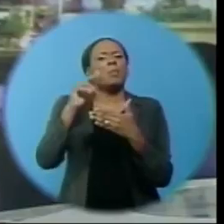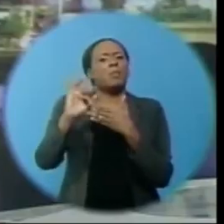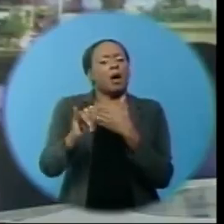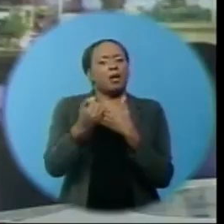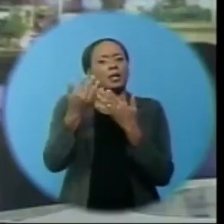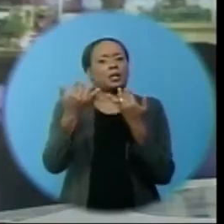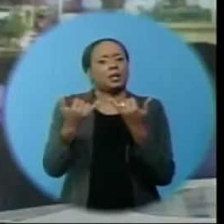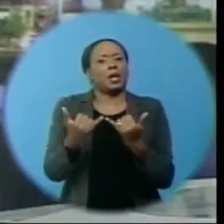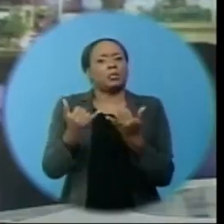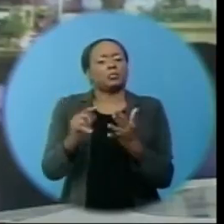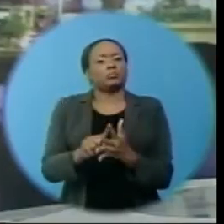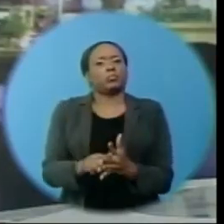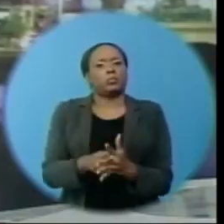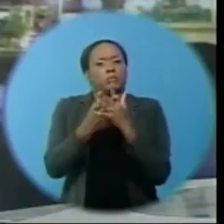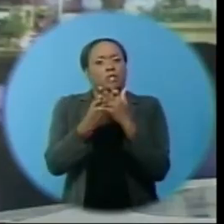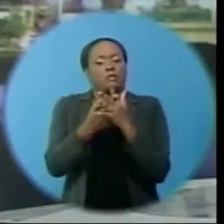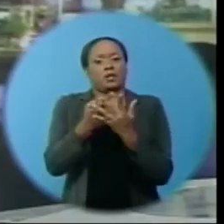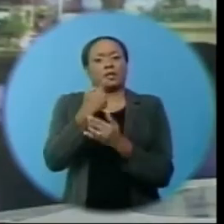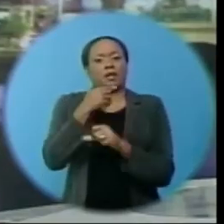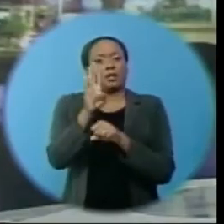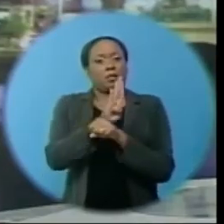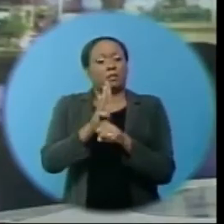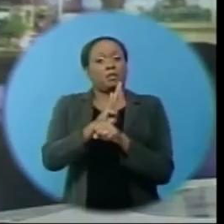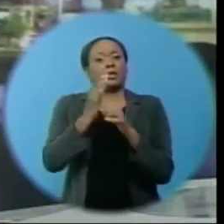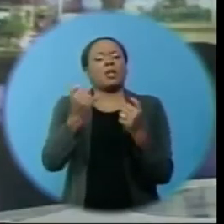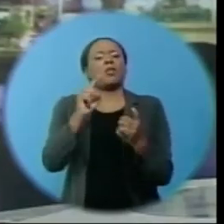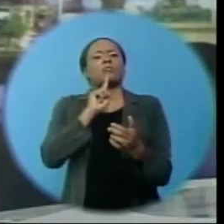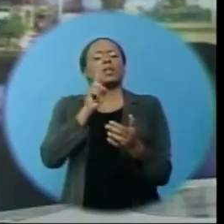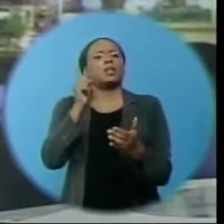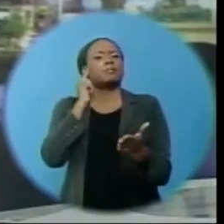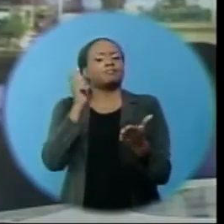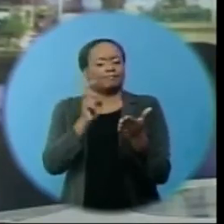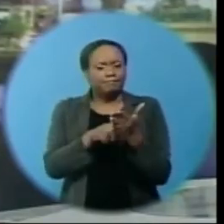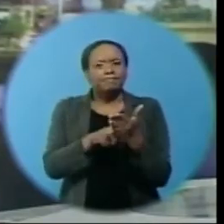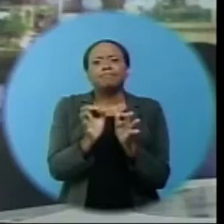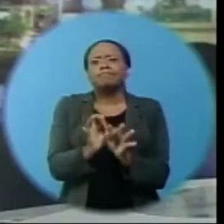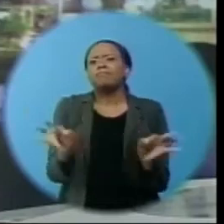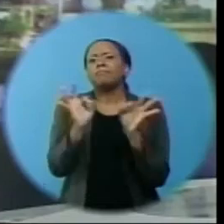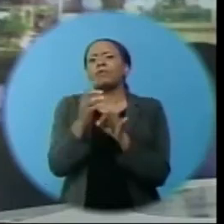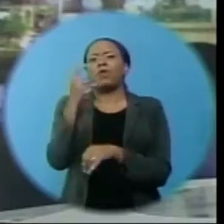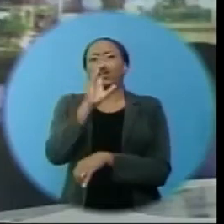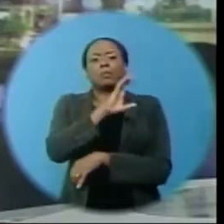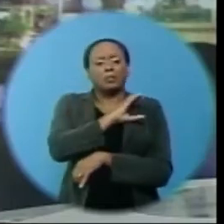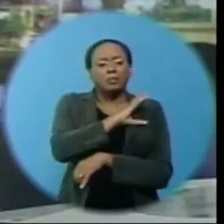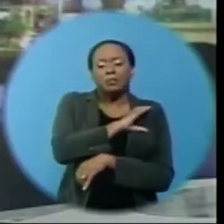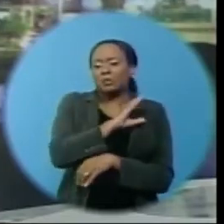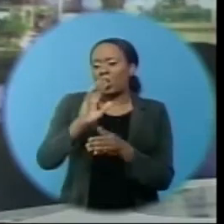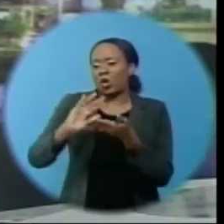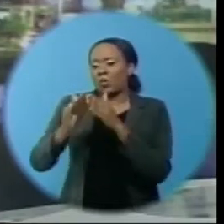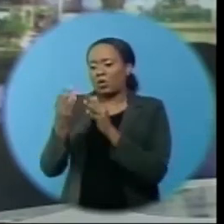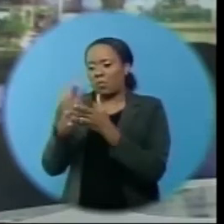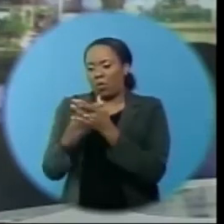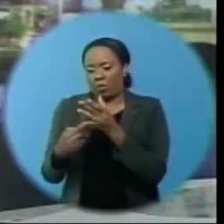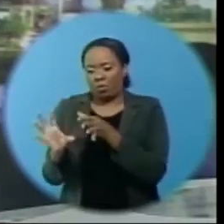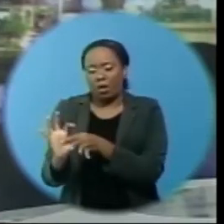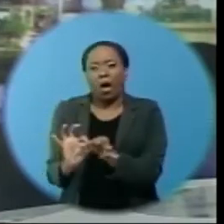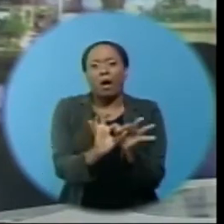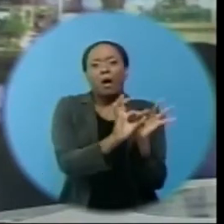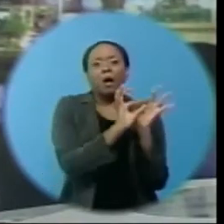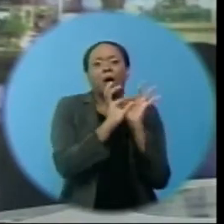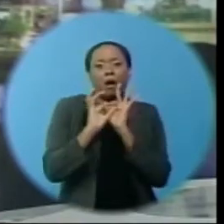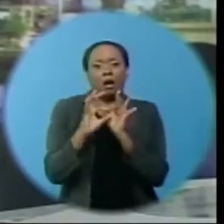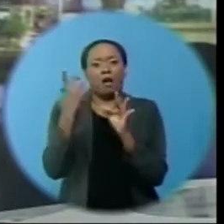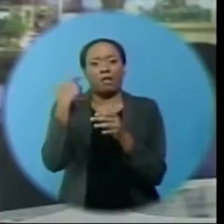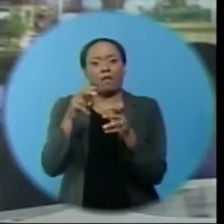Mr. Brathwaite says Barbados recognizes the importance of law enforcement and communities working together on solutions to crime and